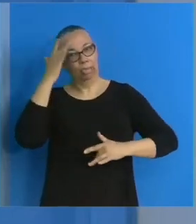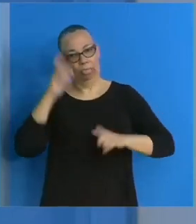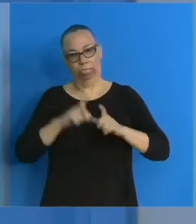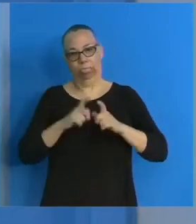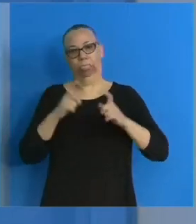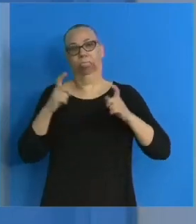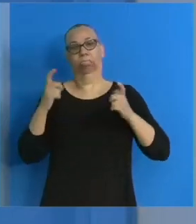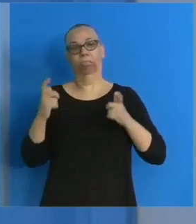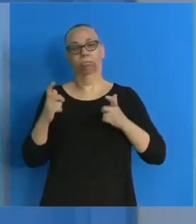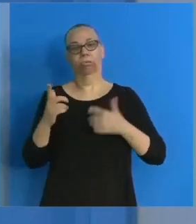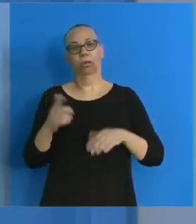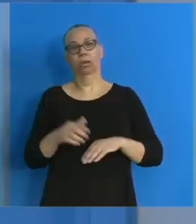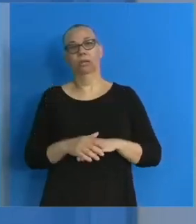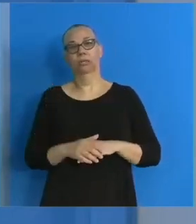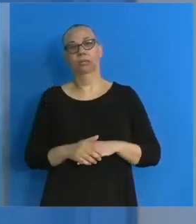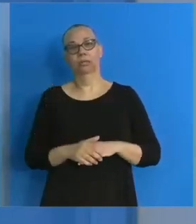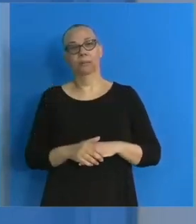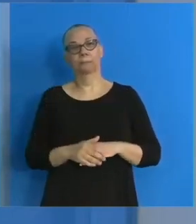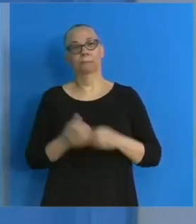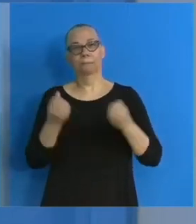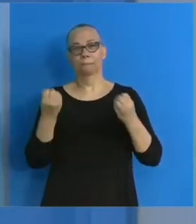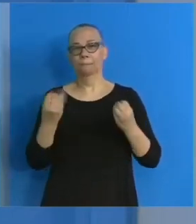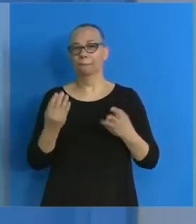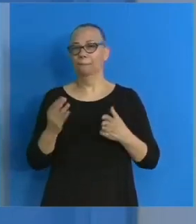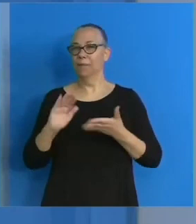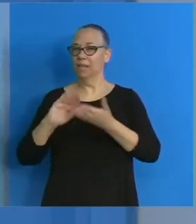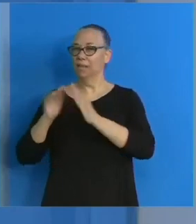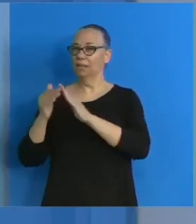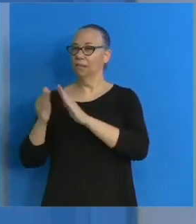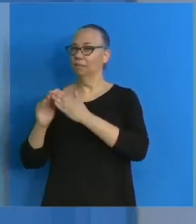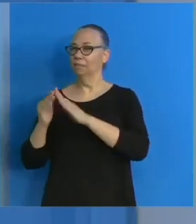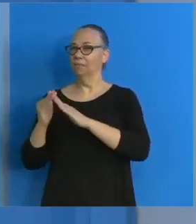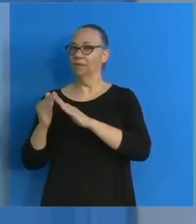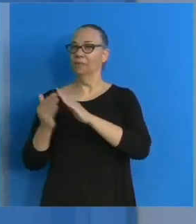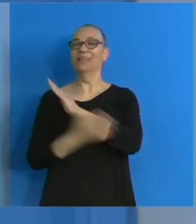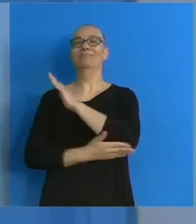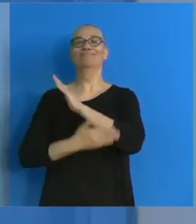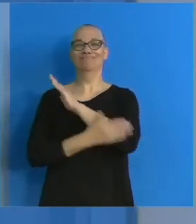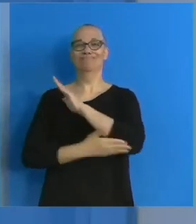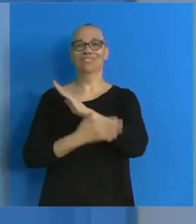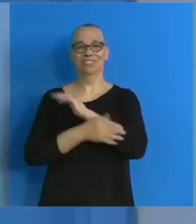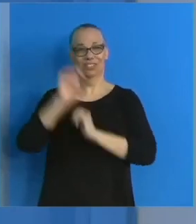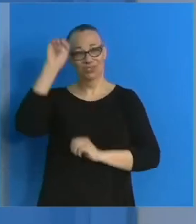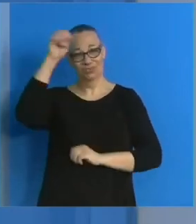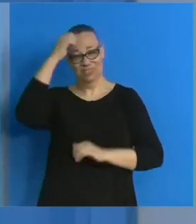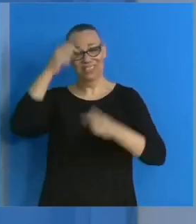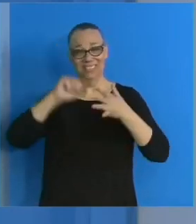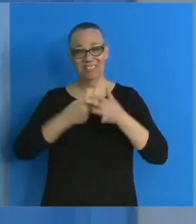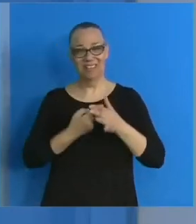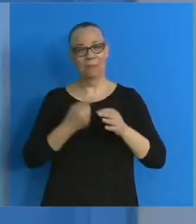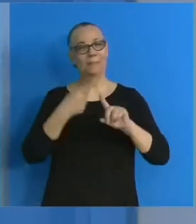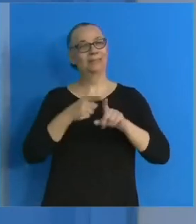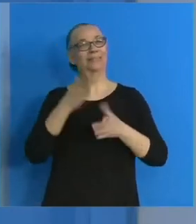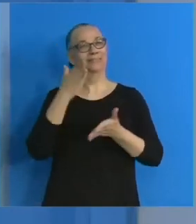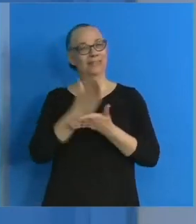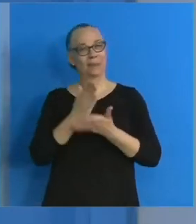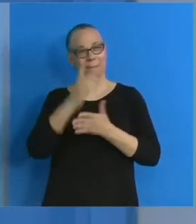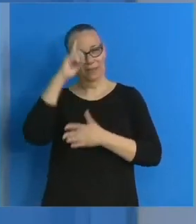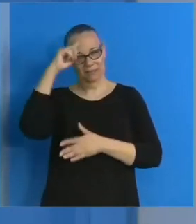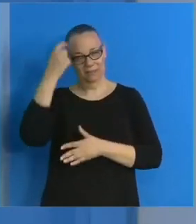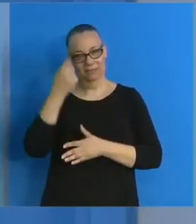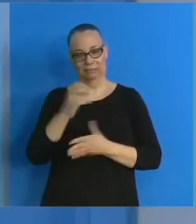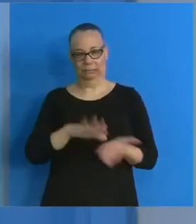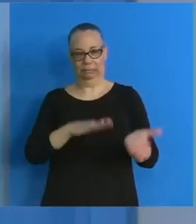Many countries in Europe started out with this policy but have had to pivot because of the misery caused by deaths, poor outcomes